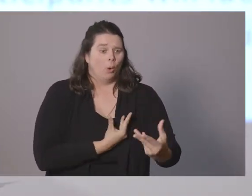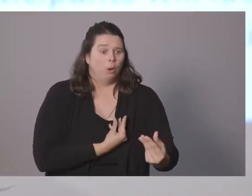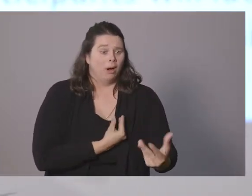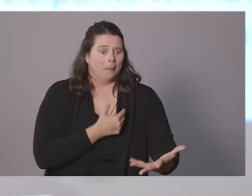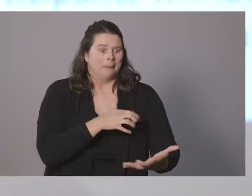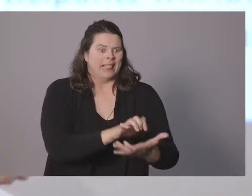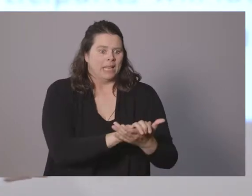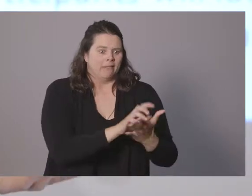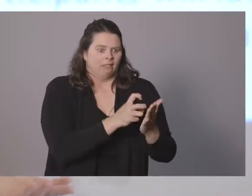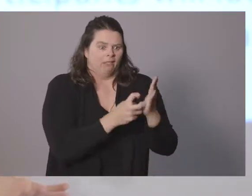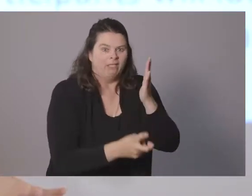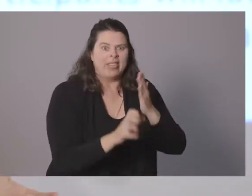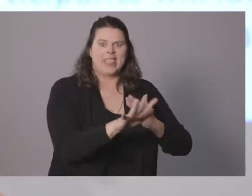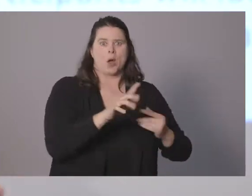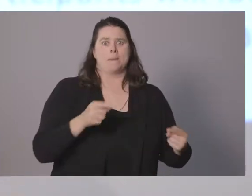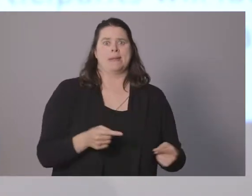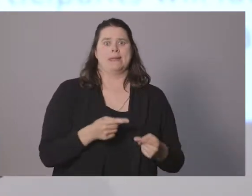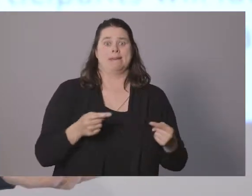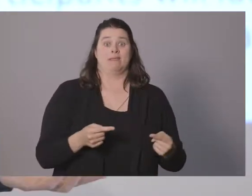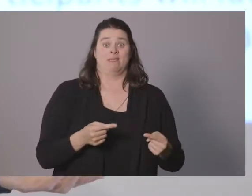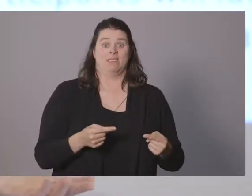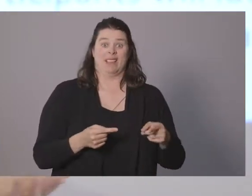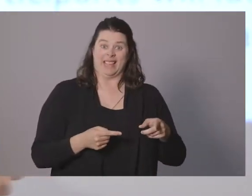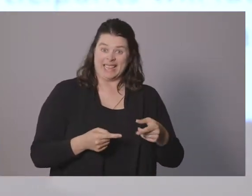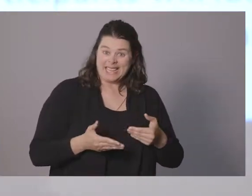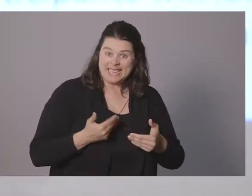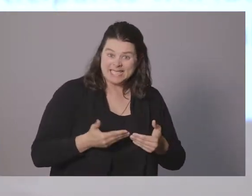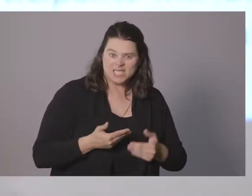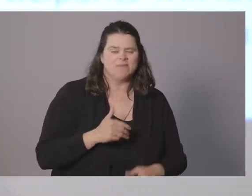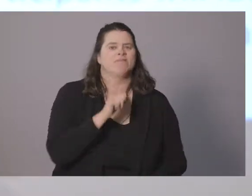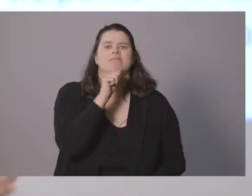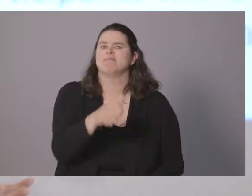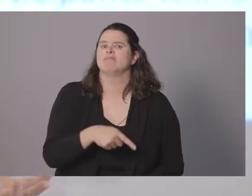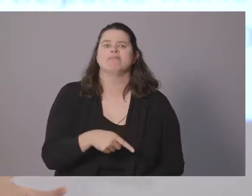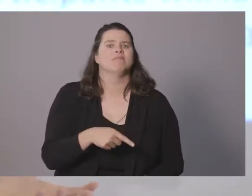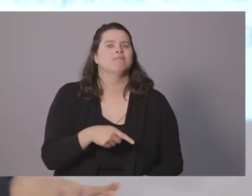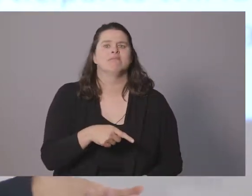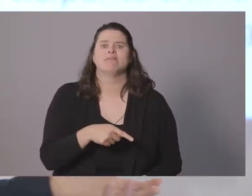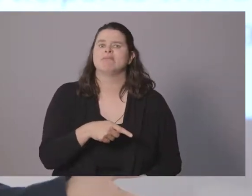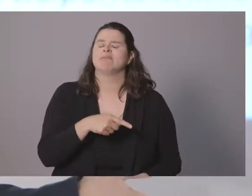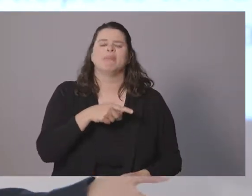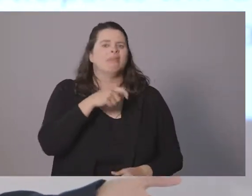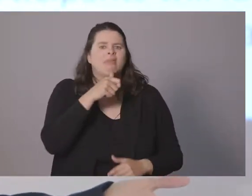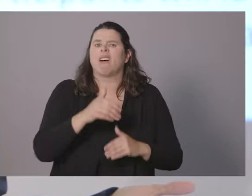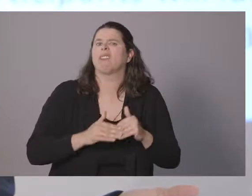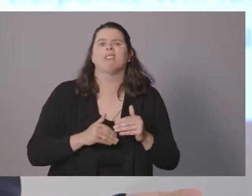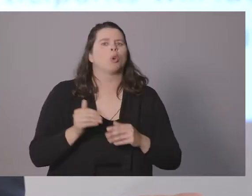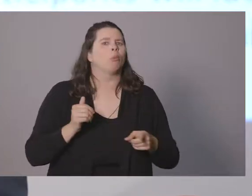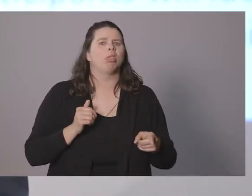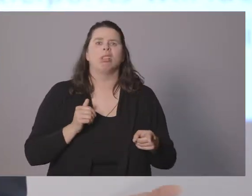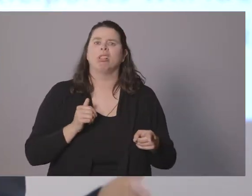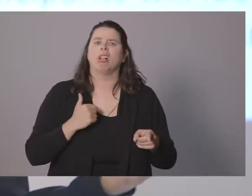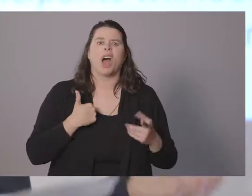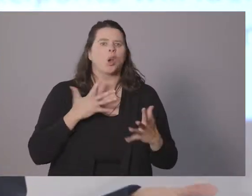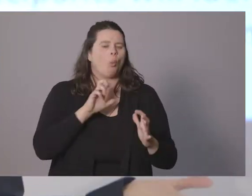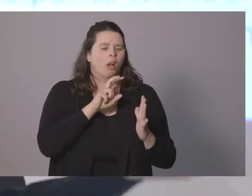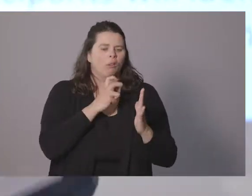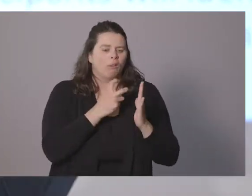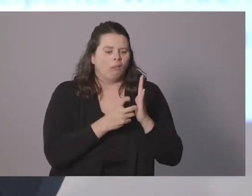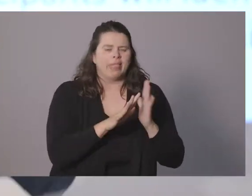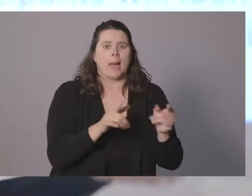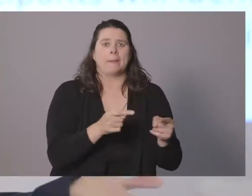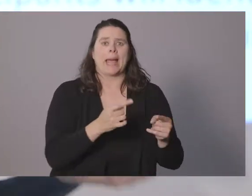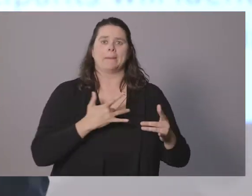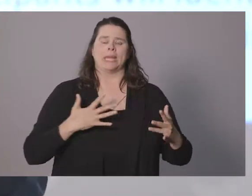which is quite uncomfortable. I don't know about you all, but I generally prefer not to experience a lot of pain. So